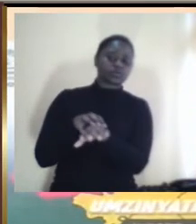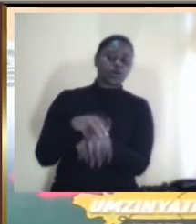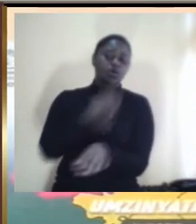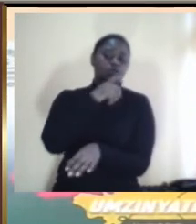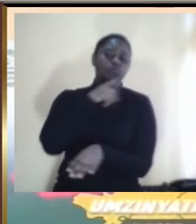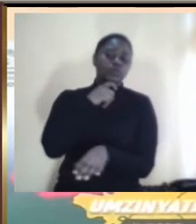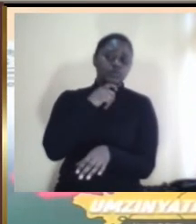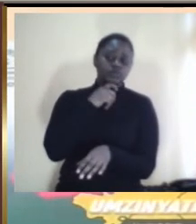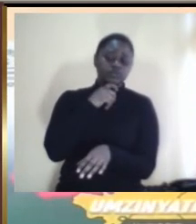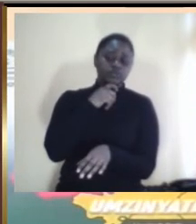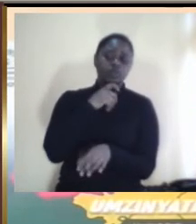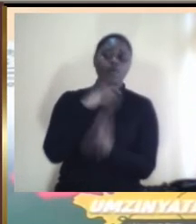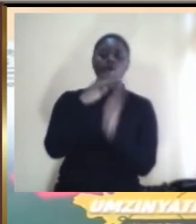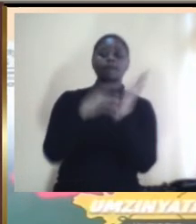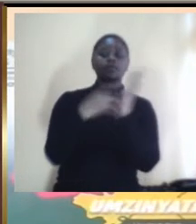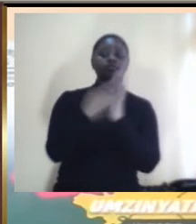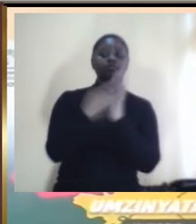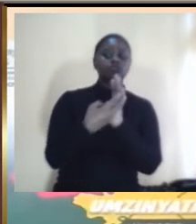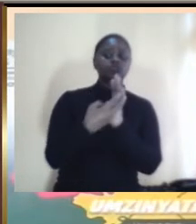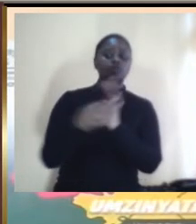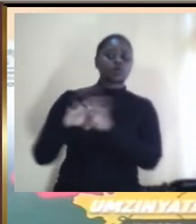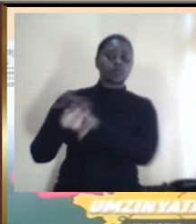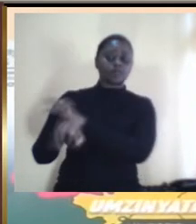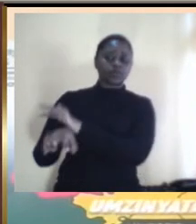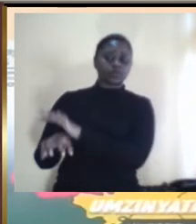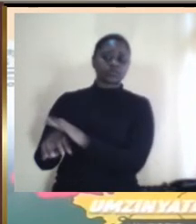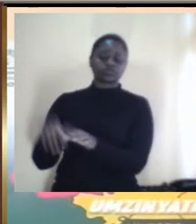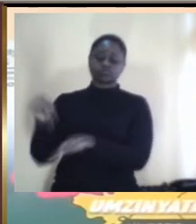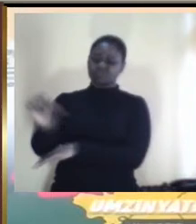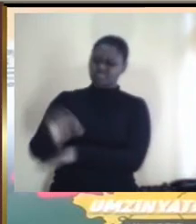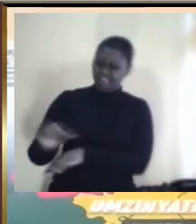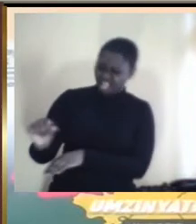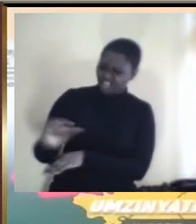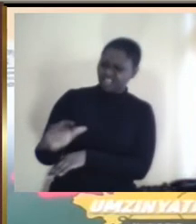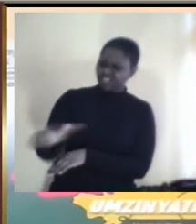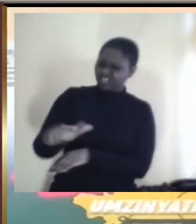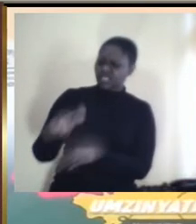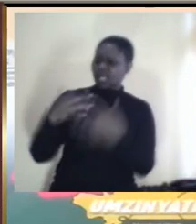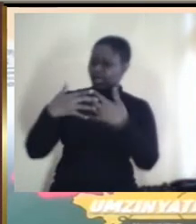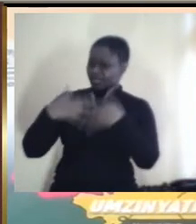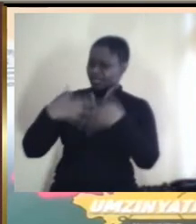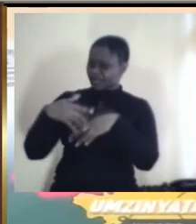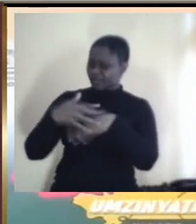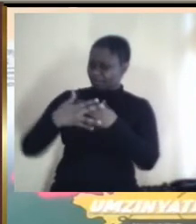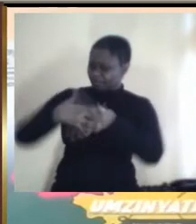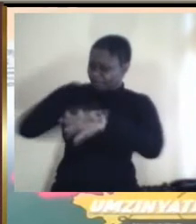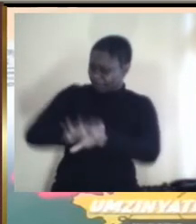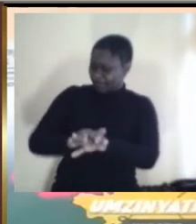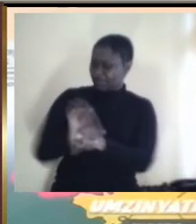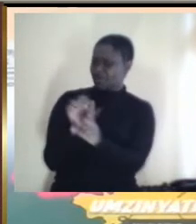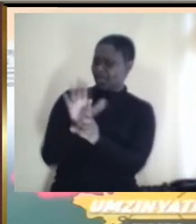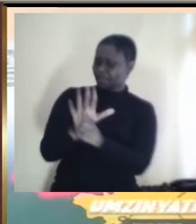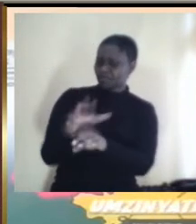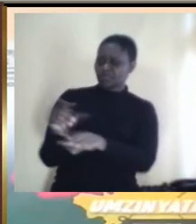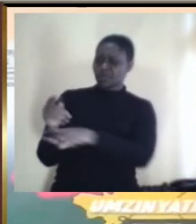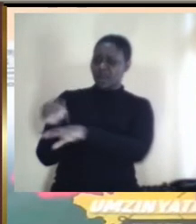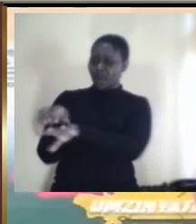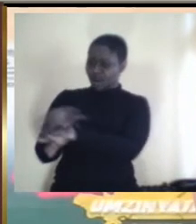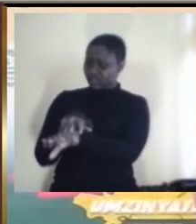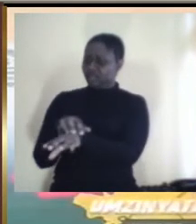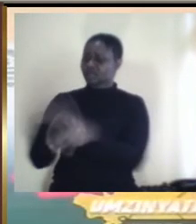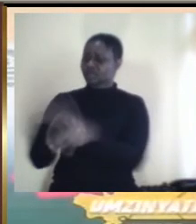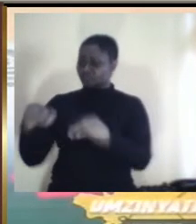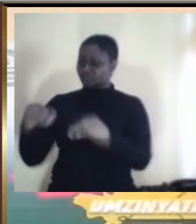used as a springboard for the provision of land, tractor, implements, inputs, agricultural training and